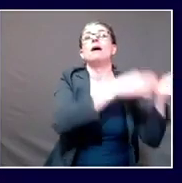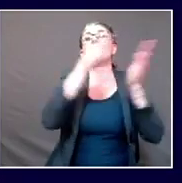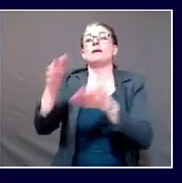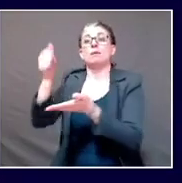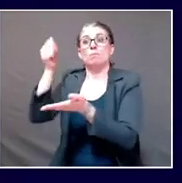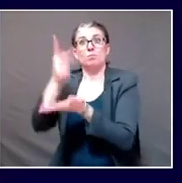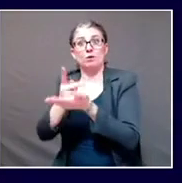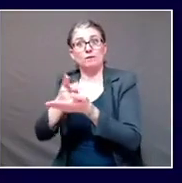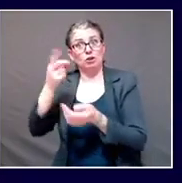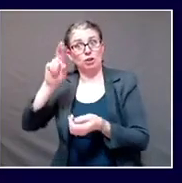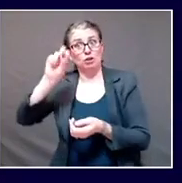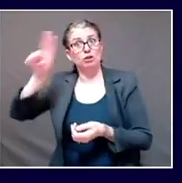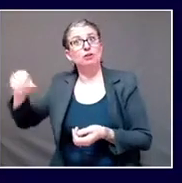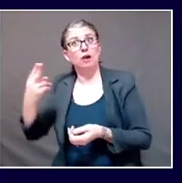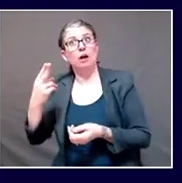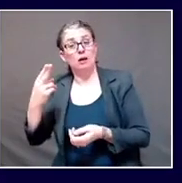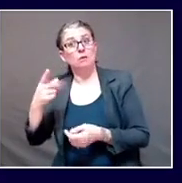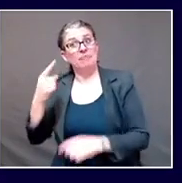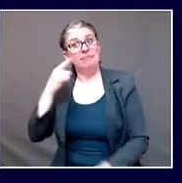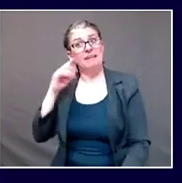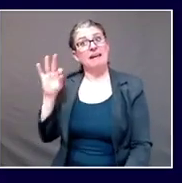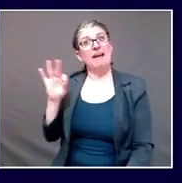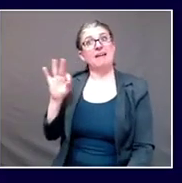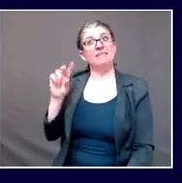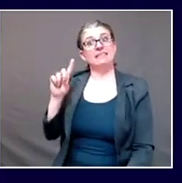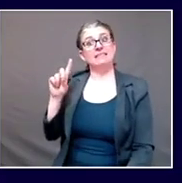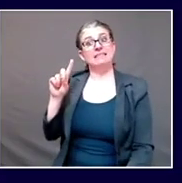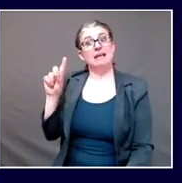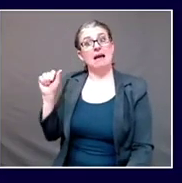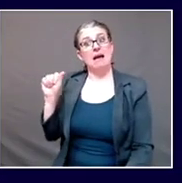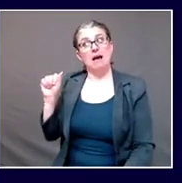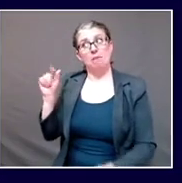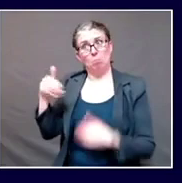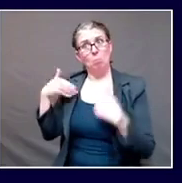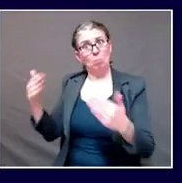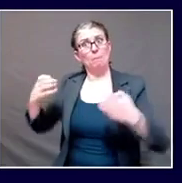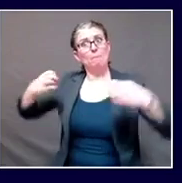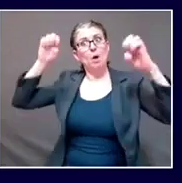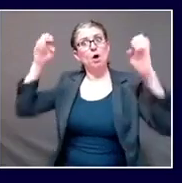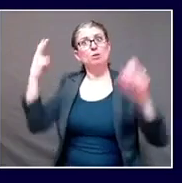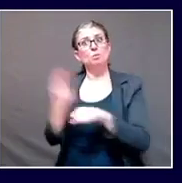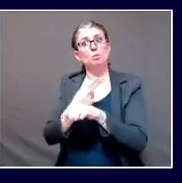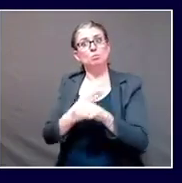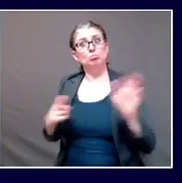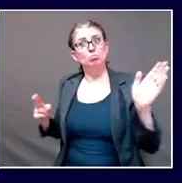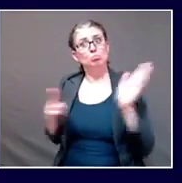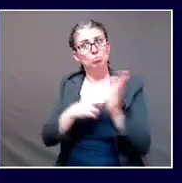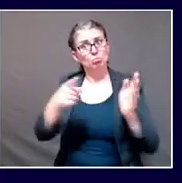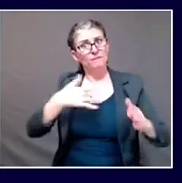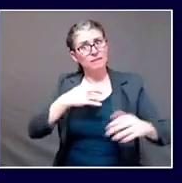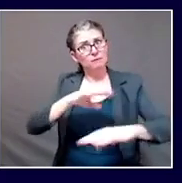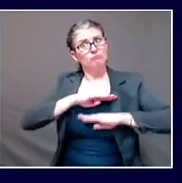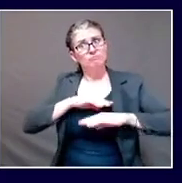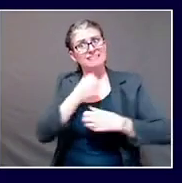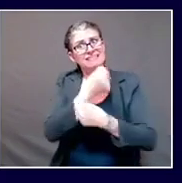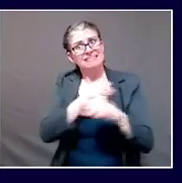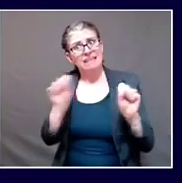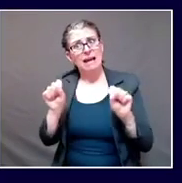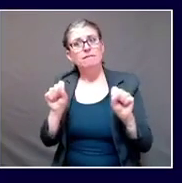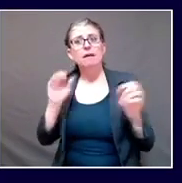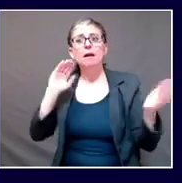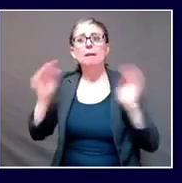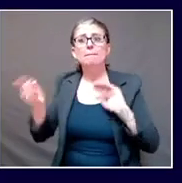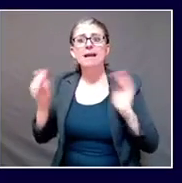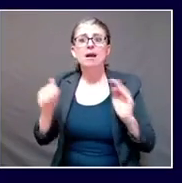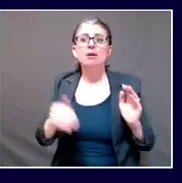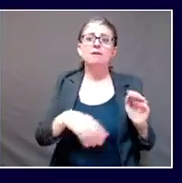satisfied that they are being well independently peer reviewed? That is part of the process. The FDA's